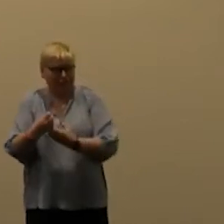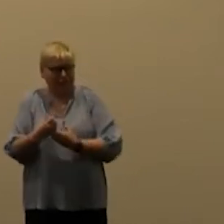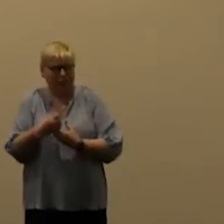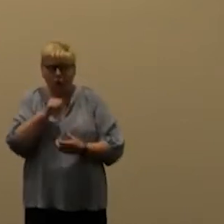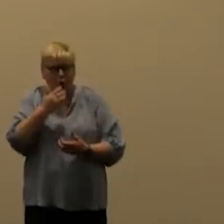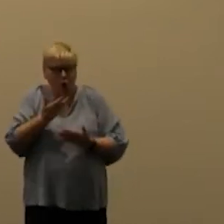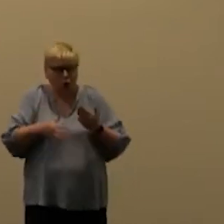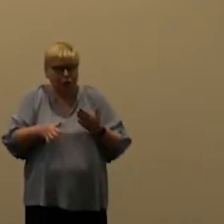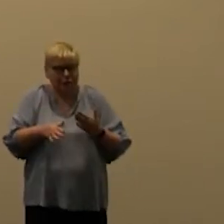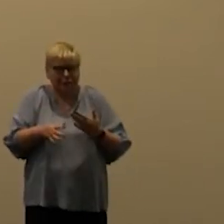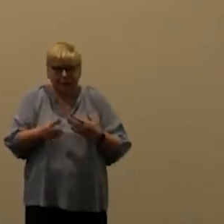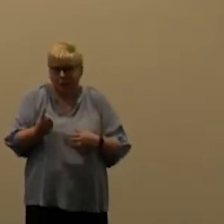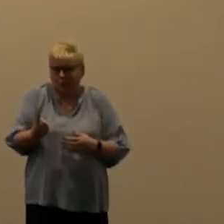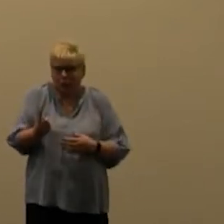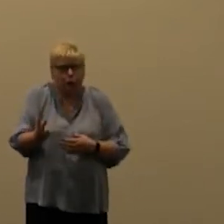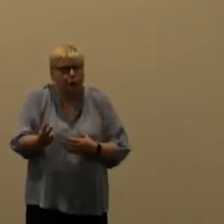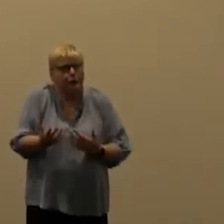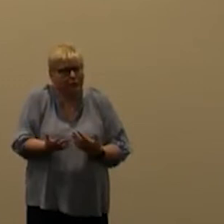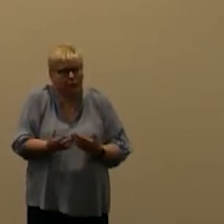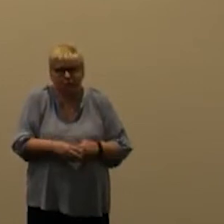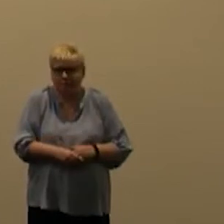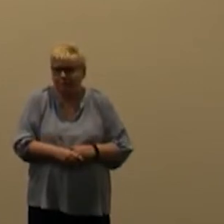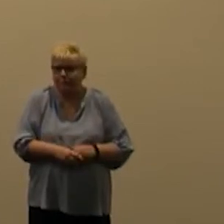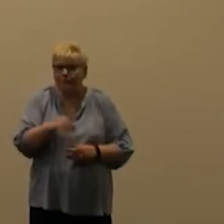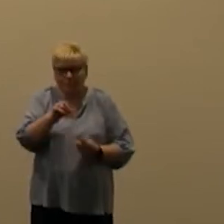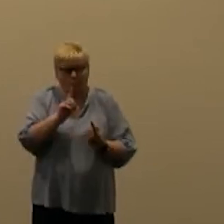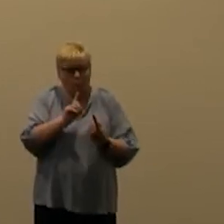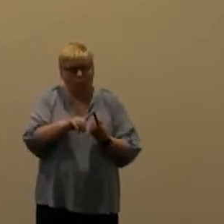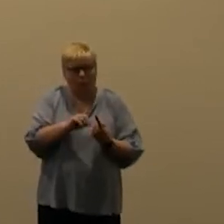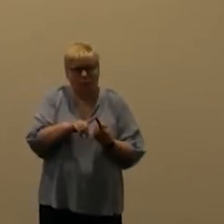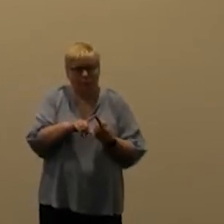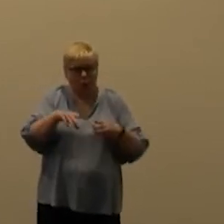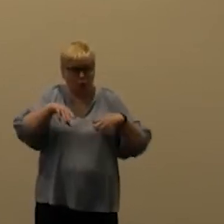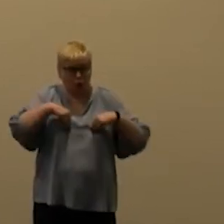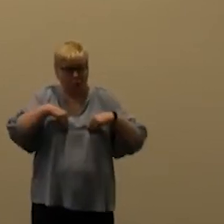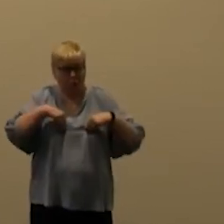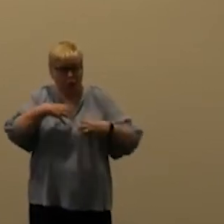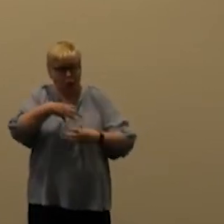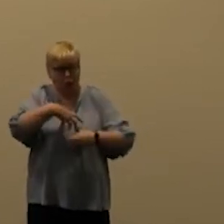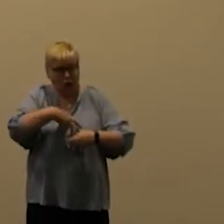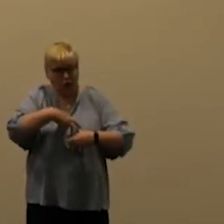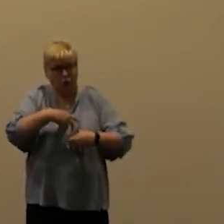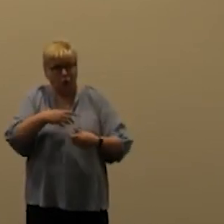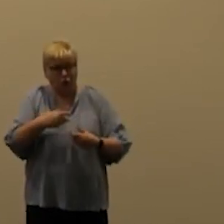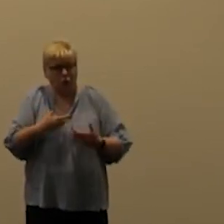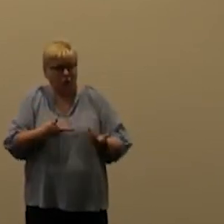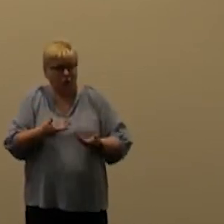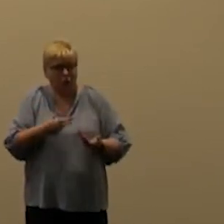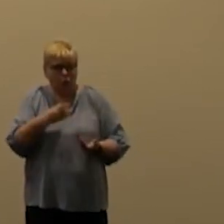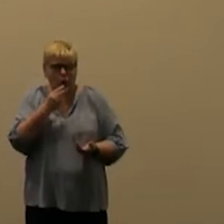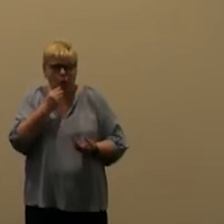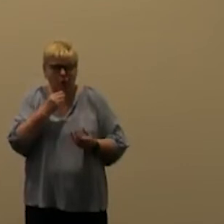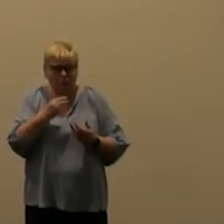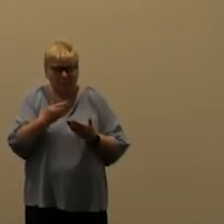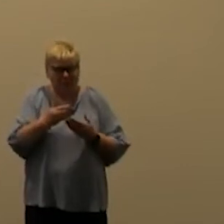the digital champion community? A couple of things there. One of the things is an adoption and change management consultancy. We use